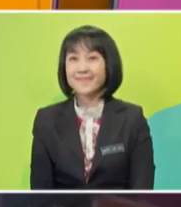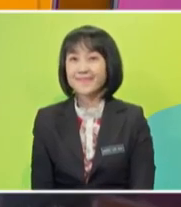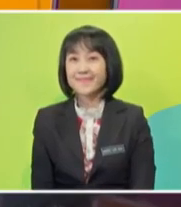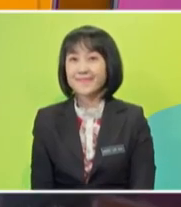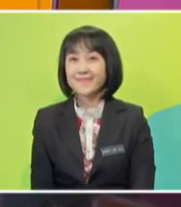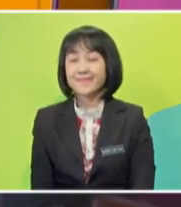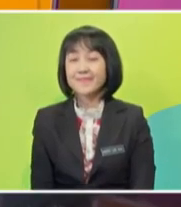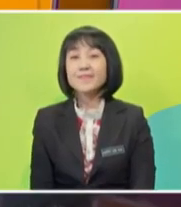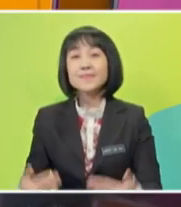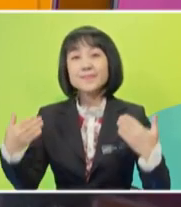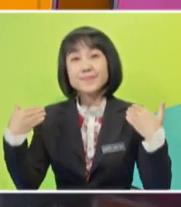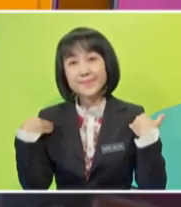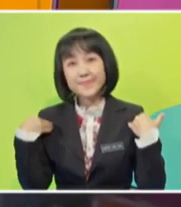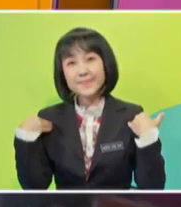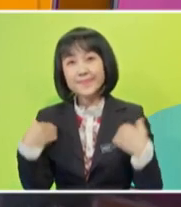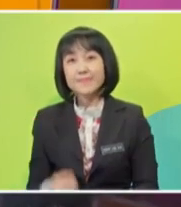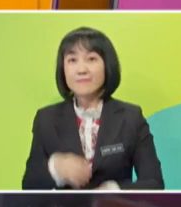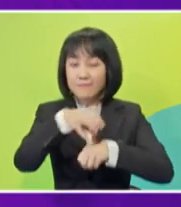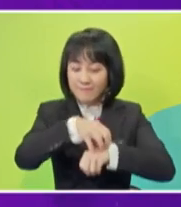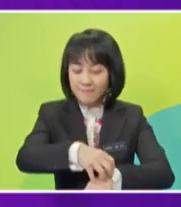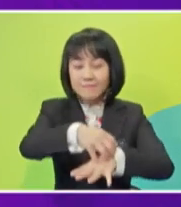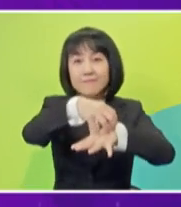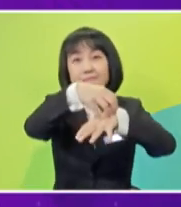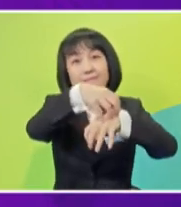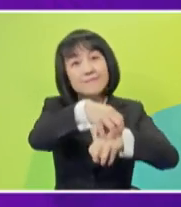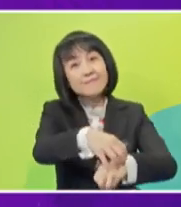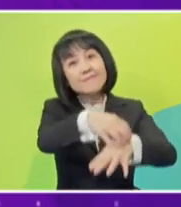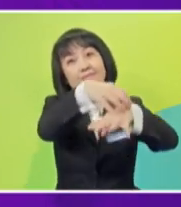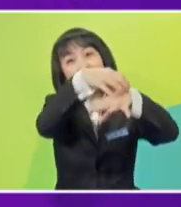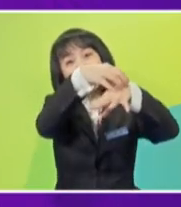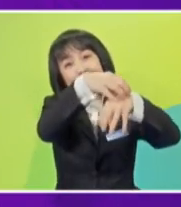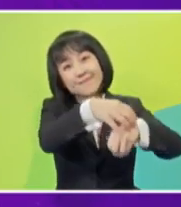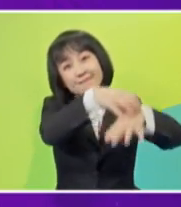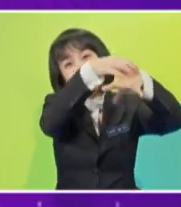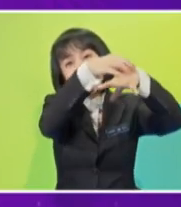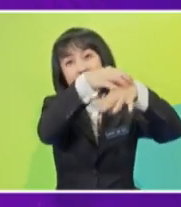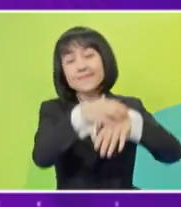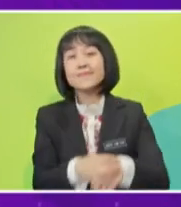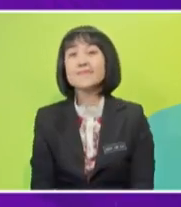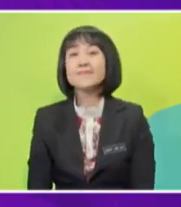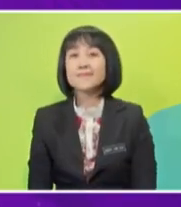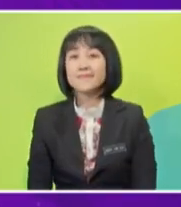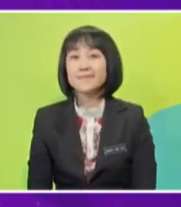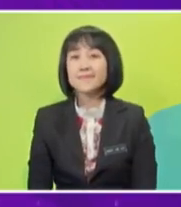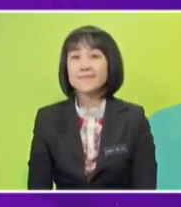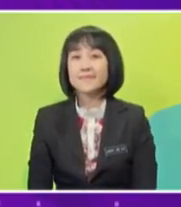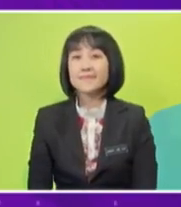And we also have jellyfish. Oh. Jellyfish. So jellyfish is actually one word. You spell it